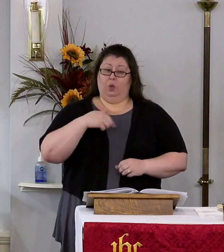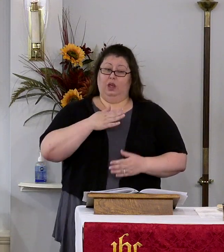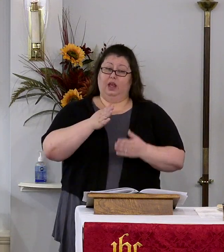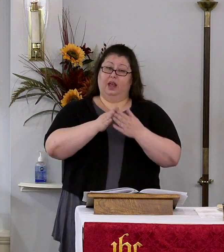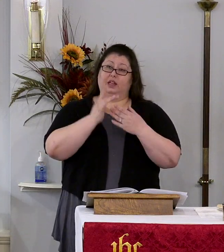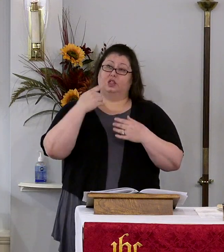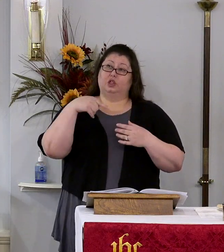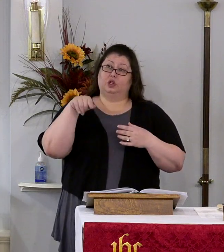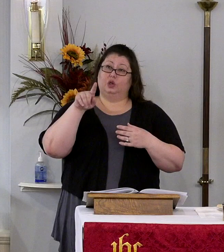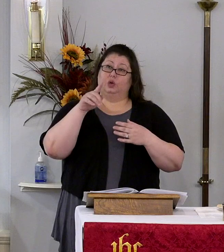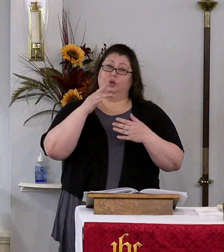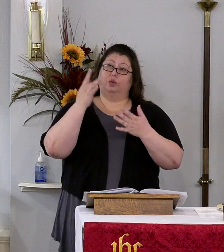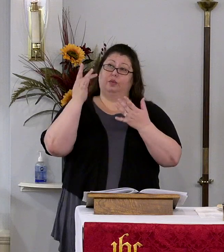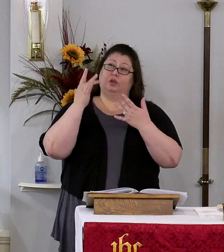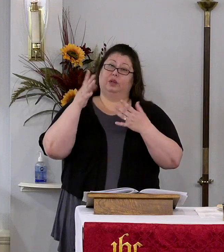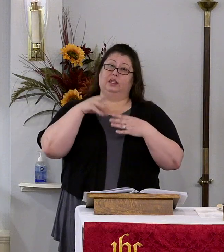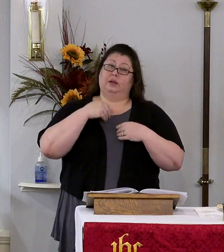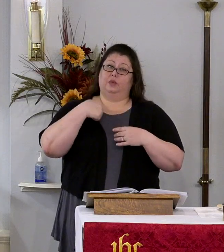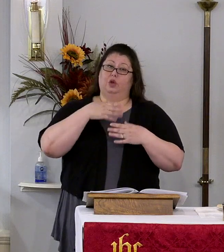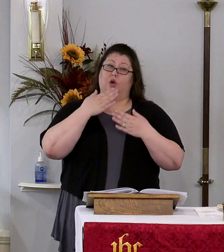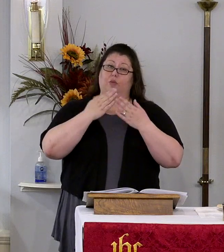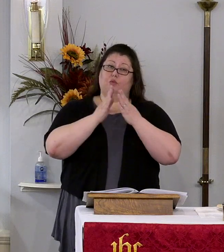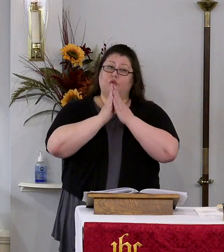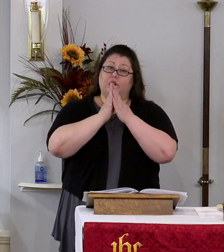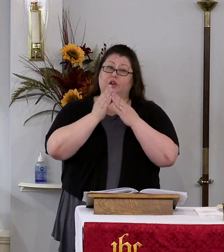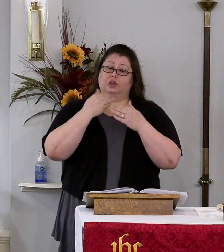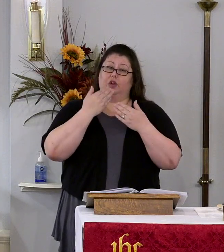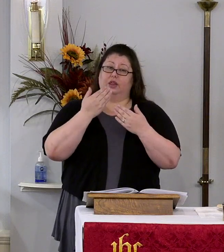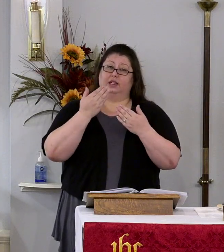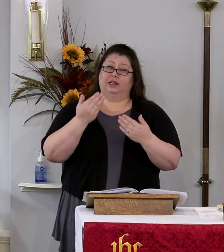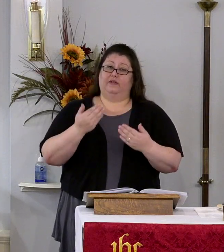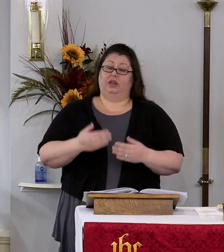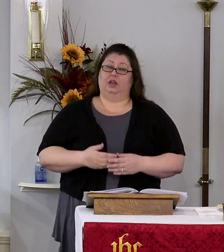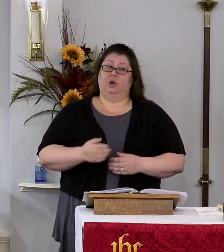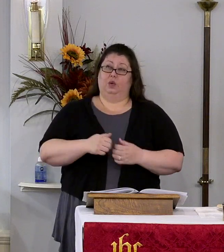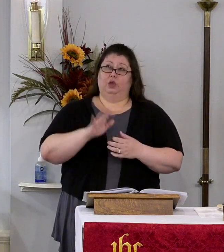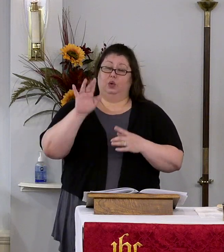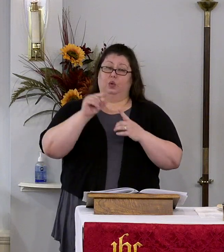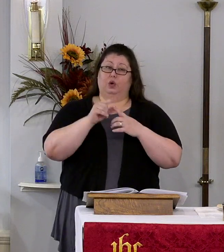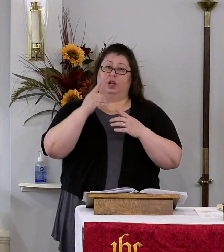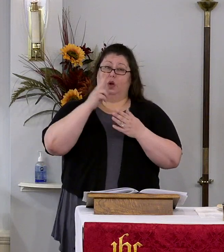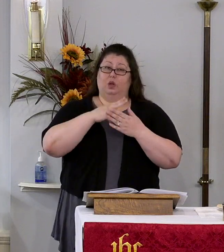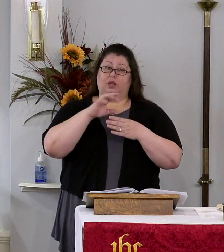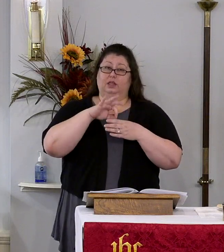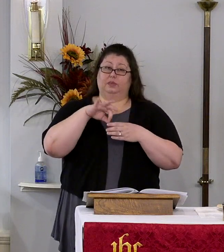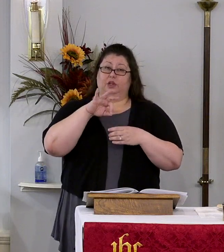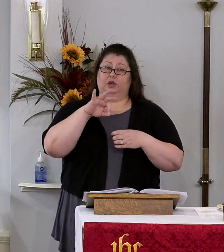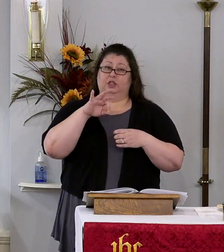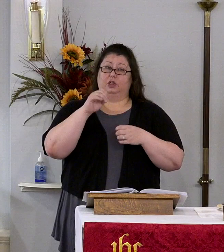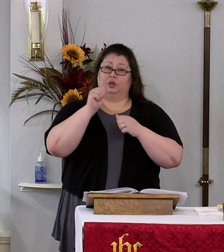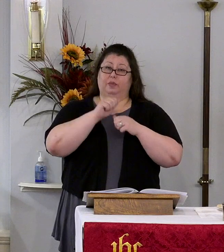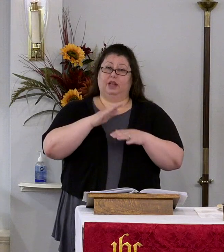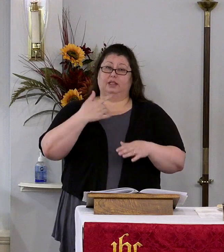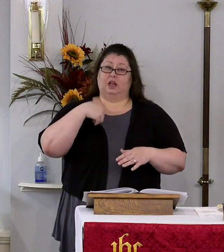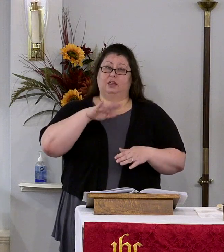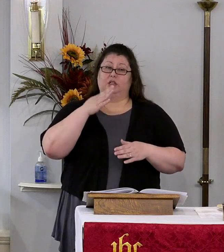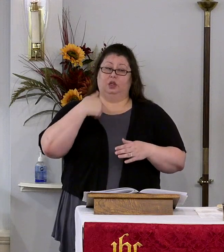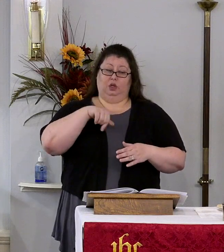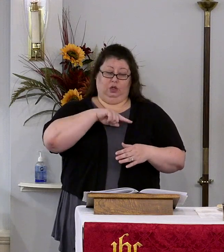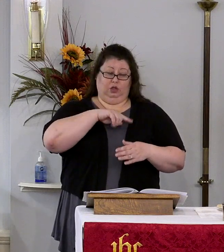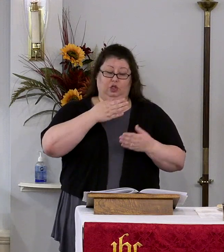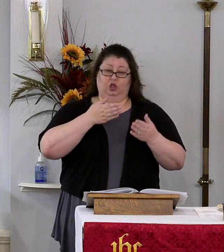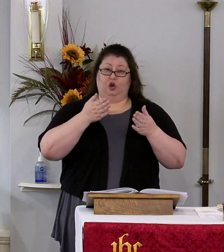mercifully to accept our prayers and thanksgiving, and with your word and Holy Spirit, to bless us, your